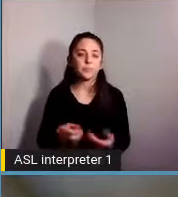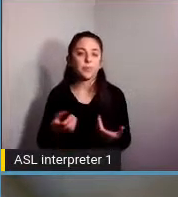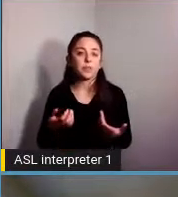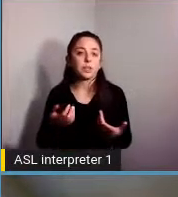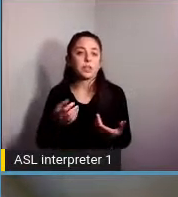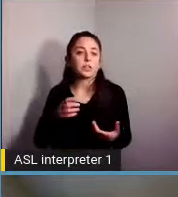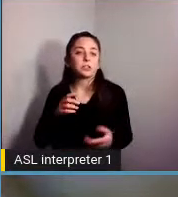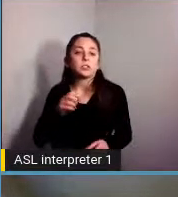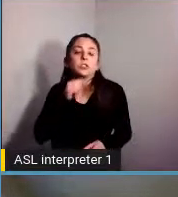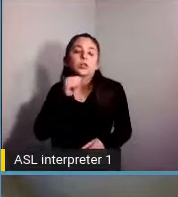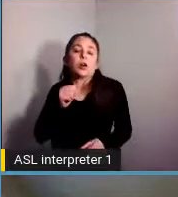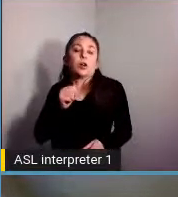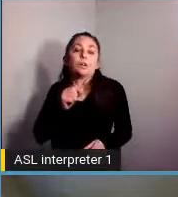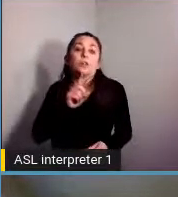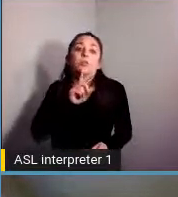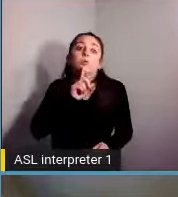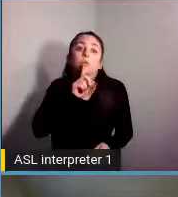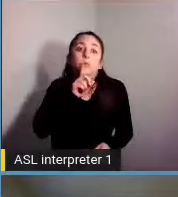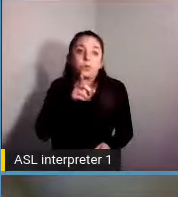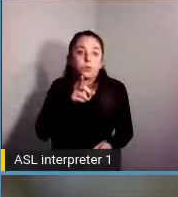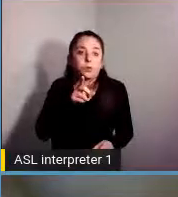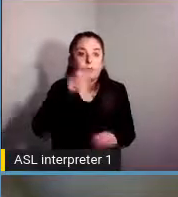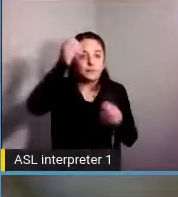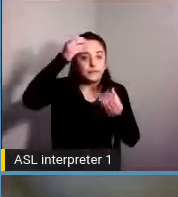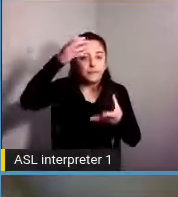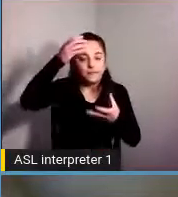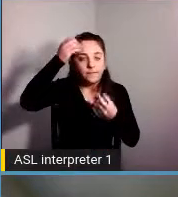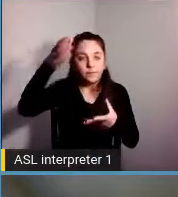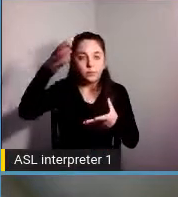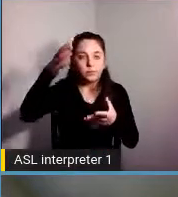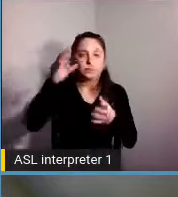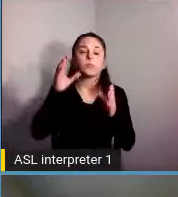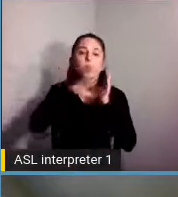actual data. This is a